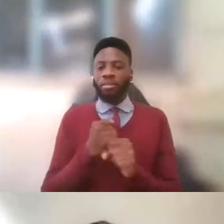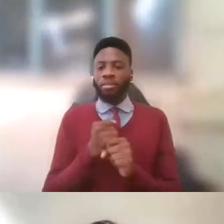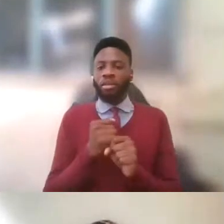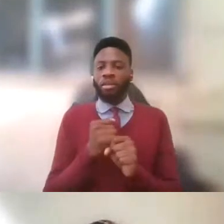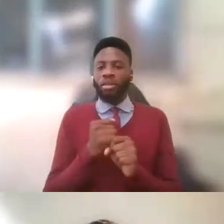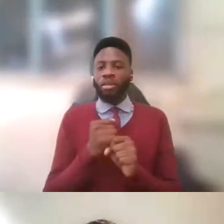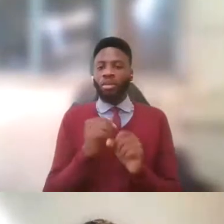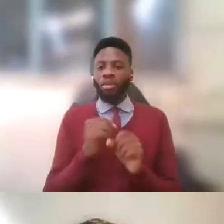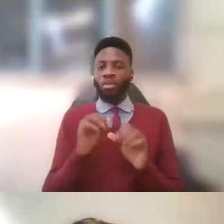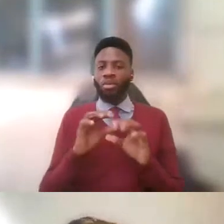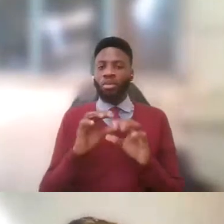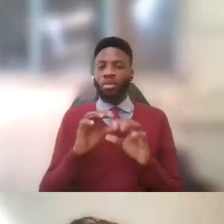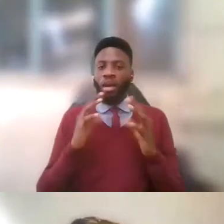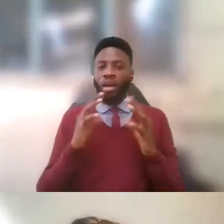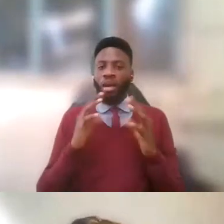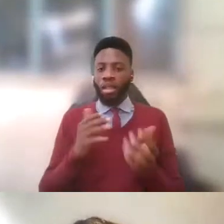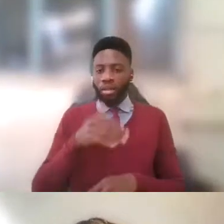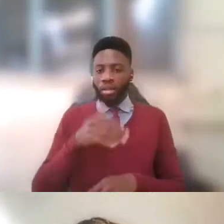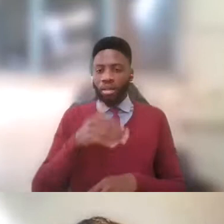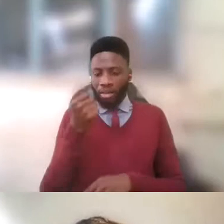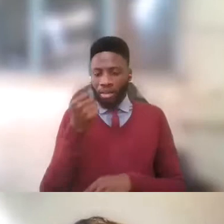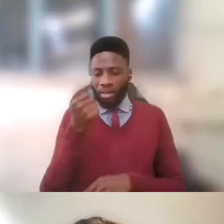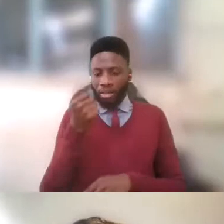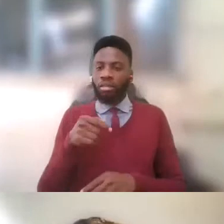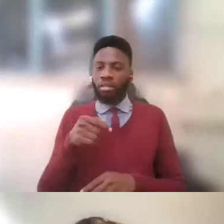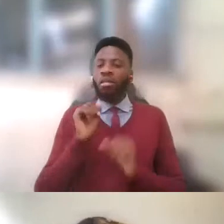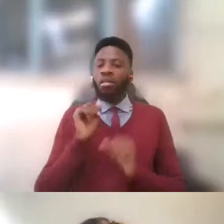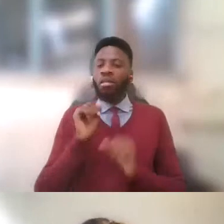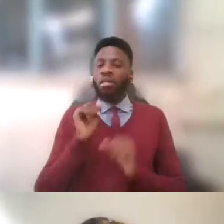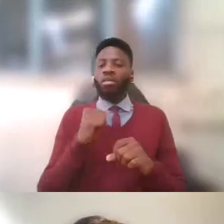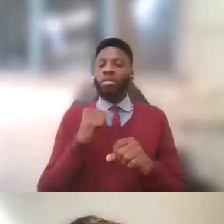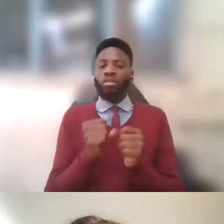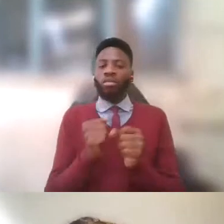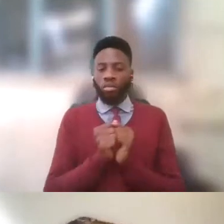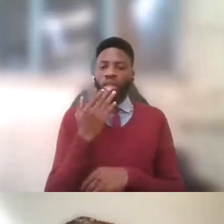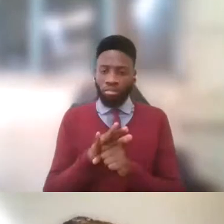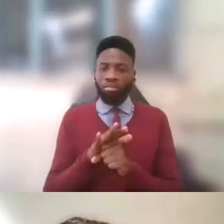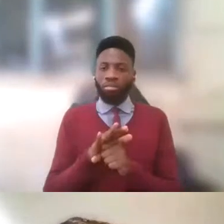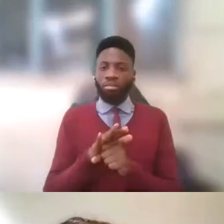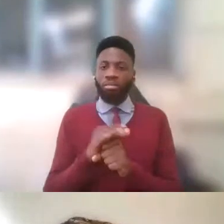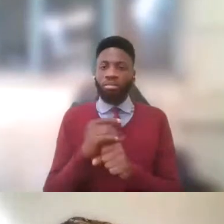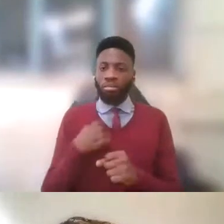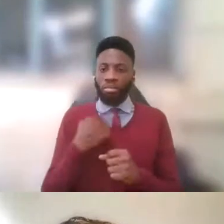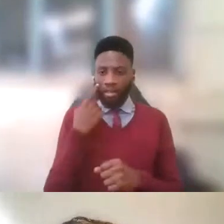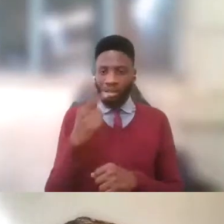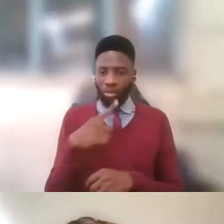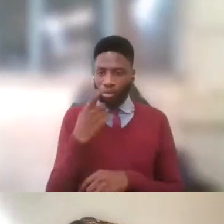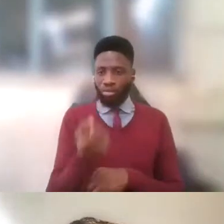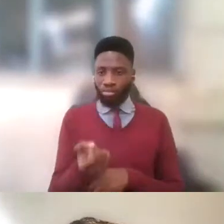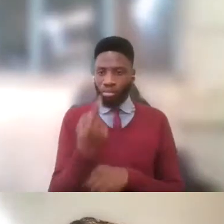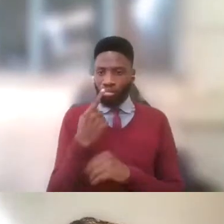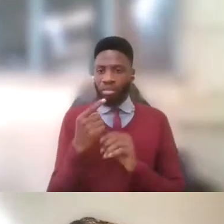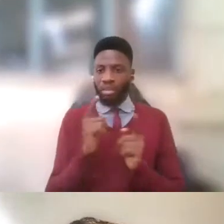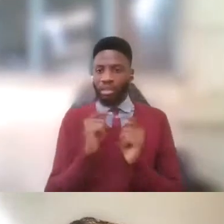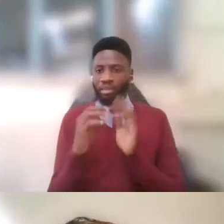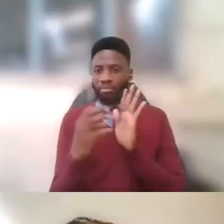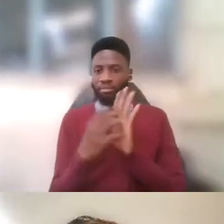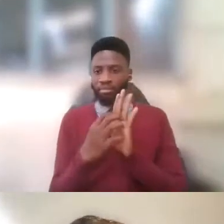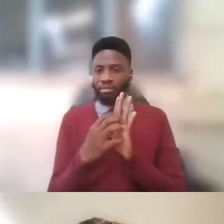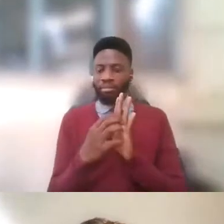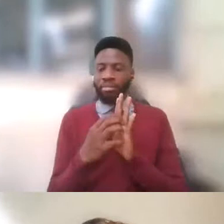are welcoming it. You're pushing on an open door when it comes to cybersecurity. So I want to build off something that Lorna said